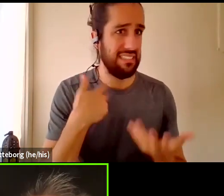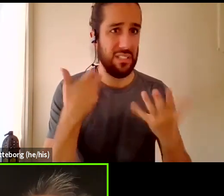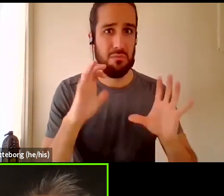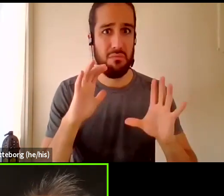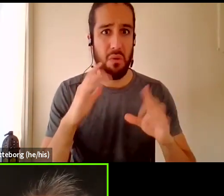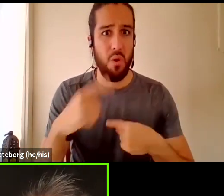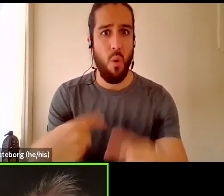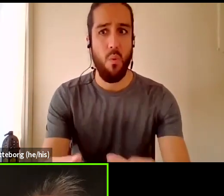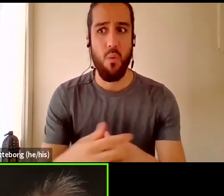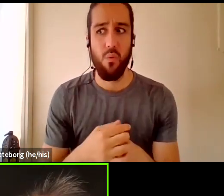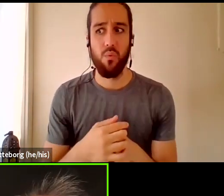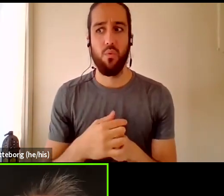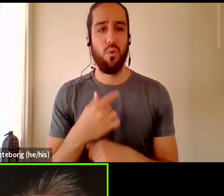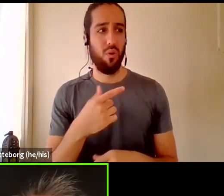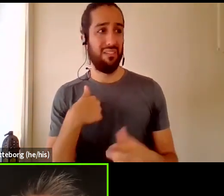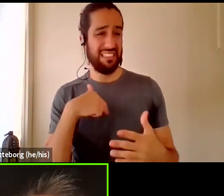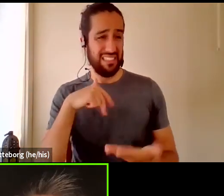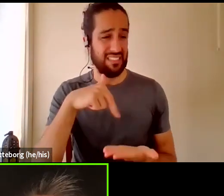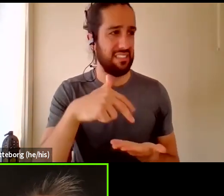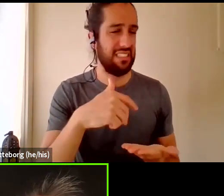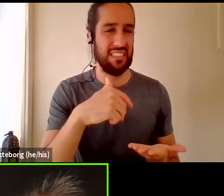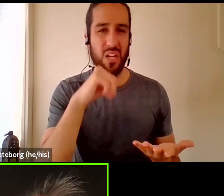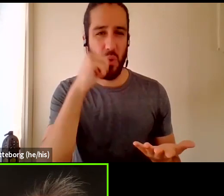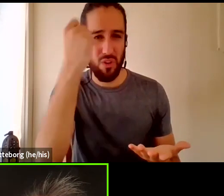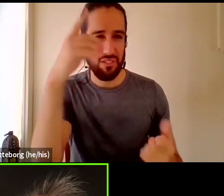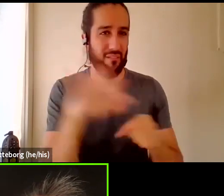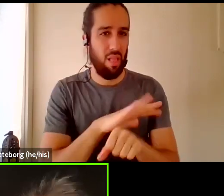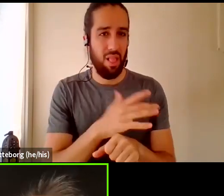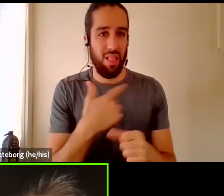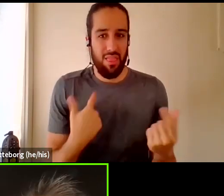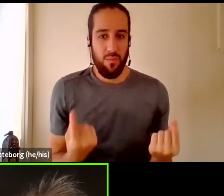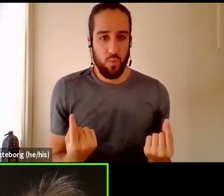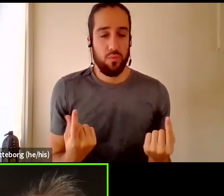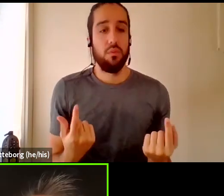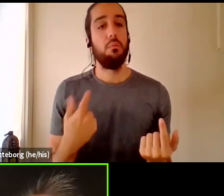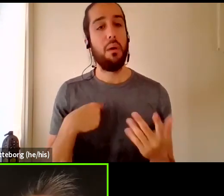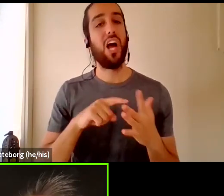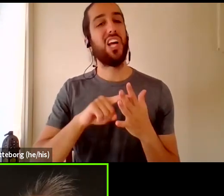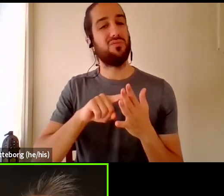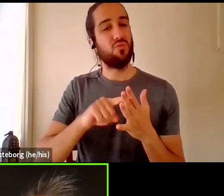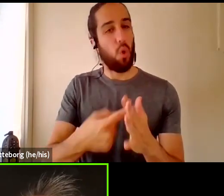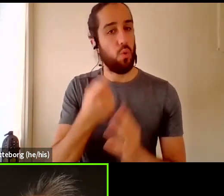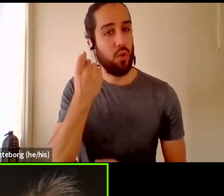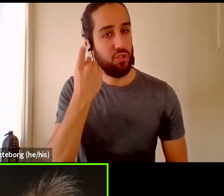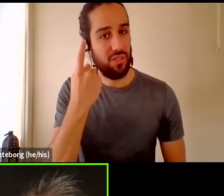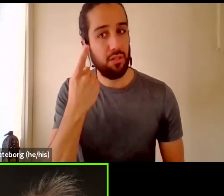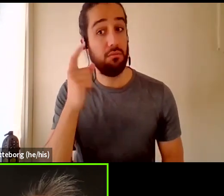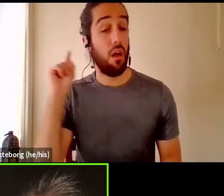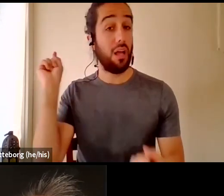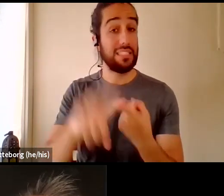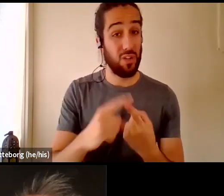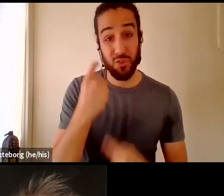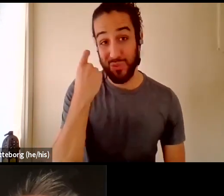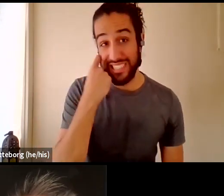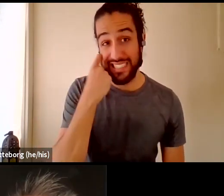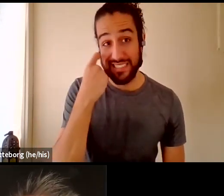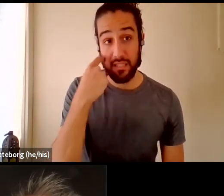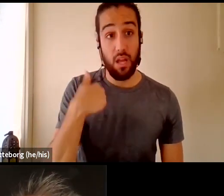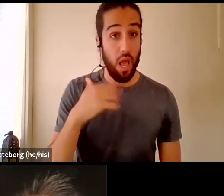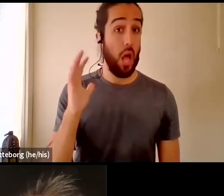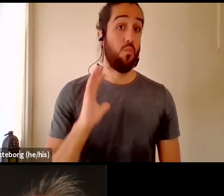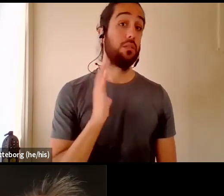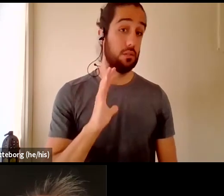that I don't understand. But I started to understand that until very, very recently, I was an essential